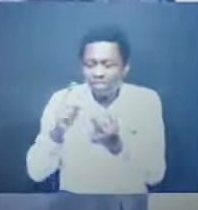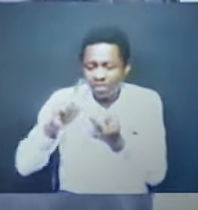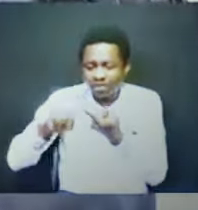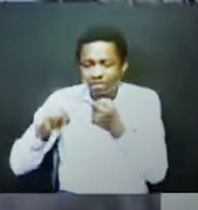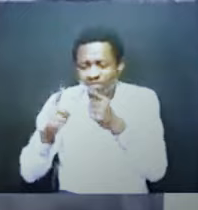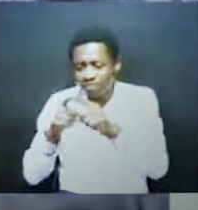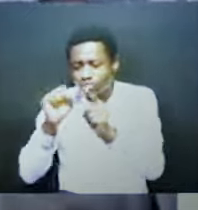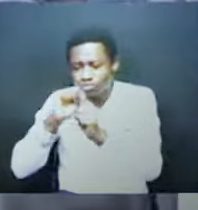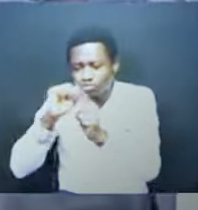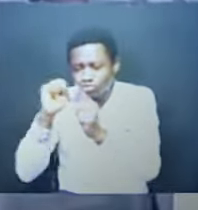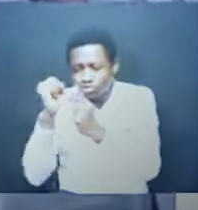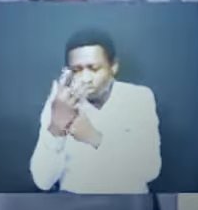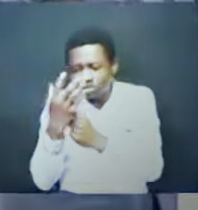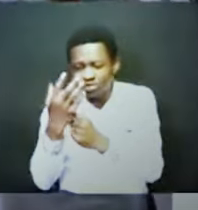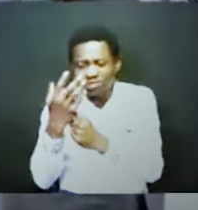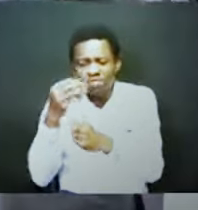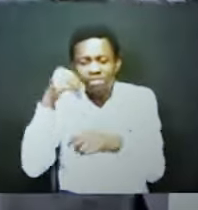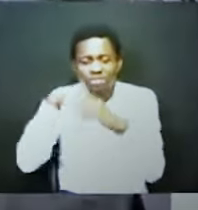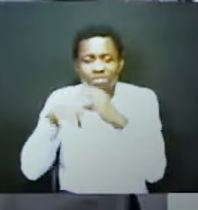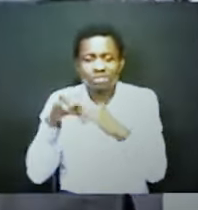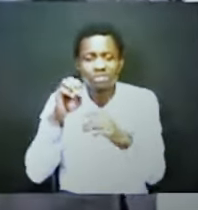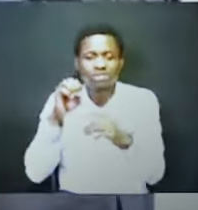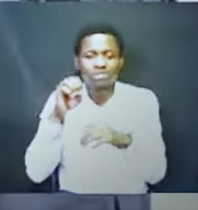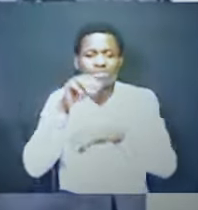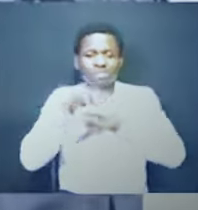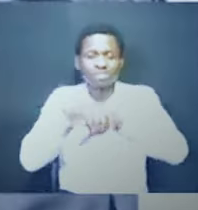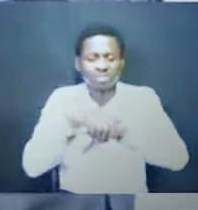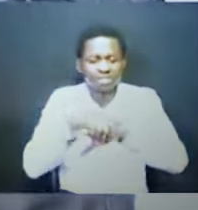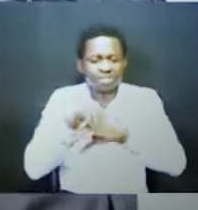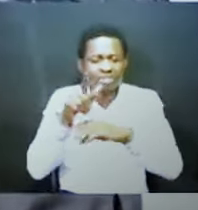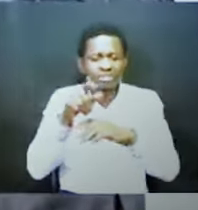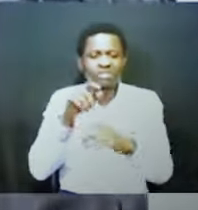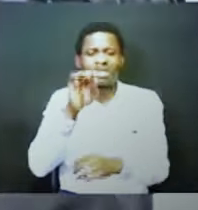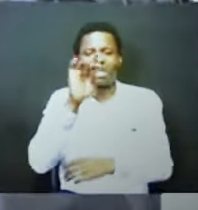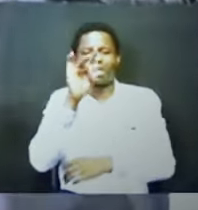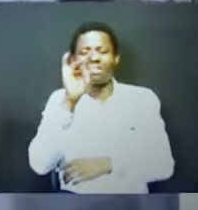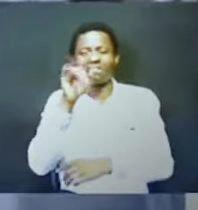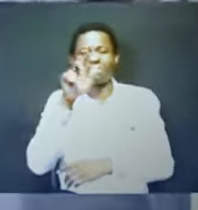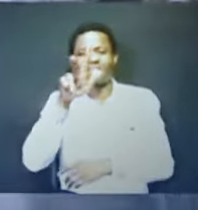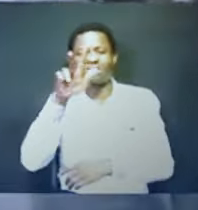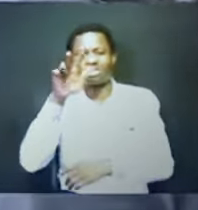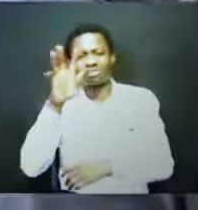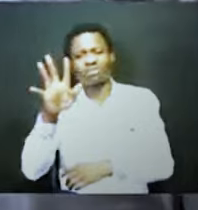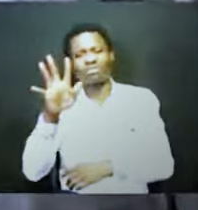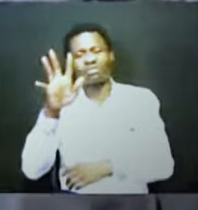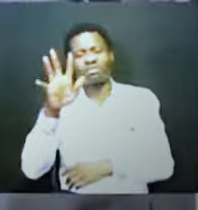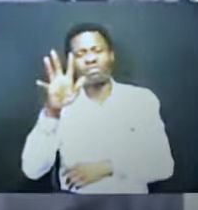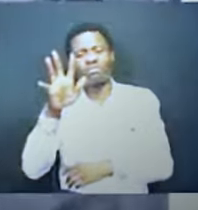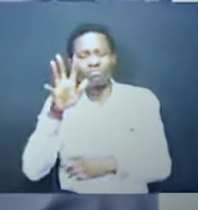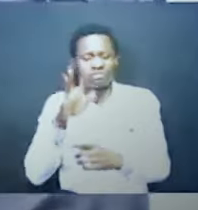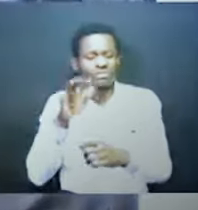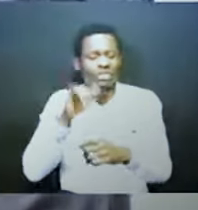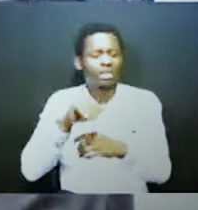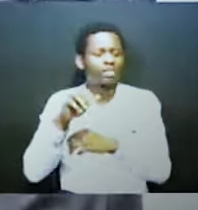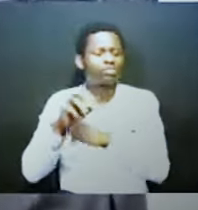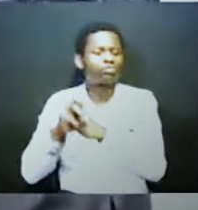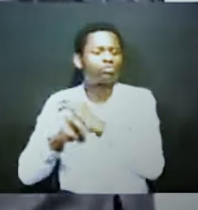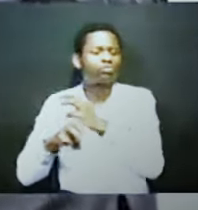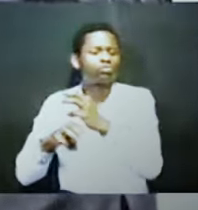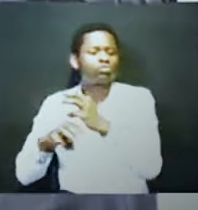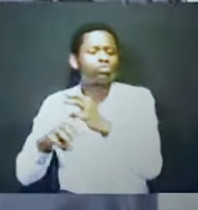society, founded in England in 1835 as part of the wider